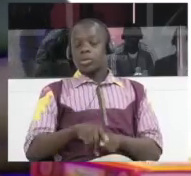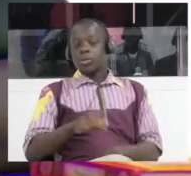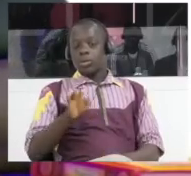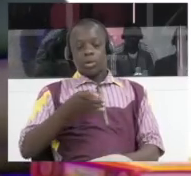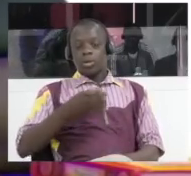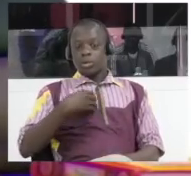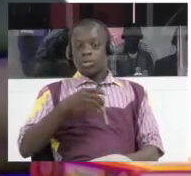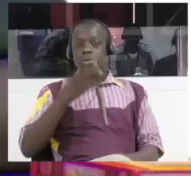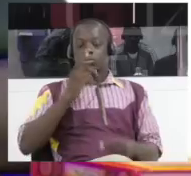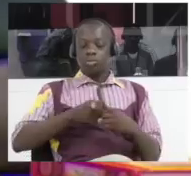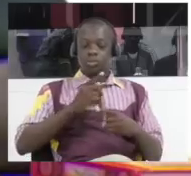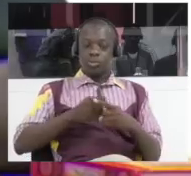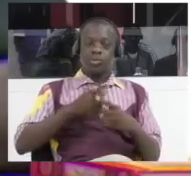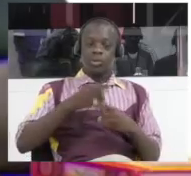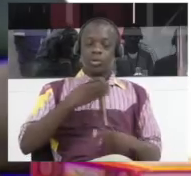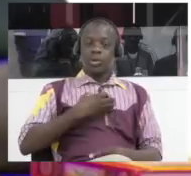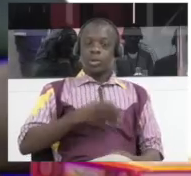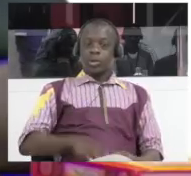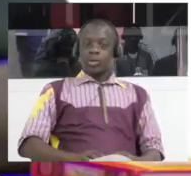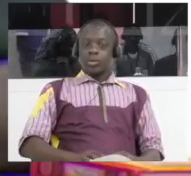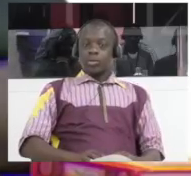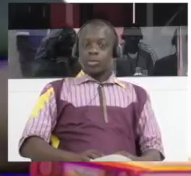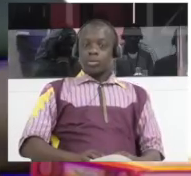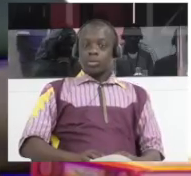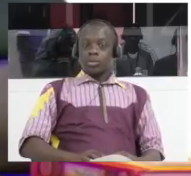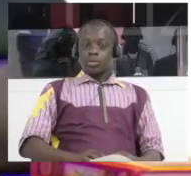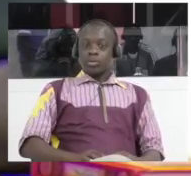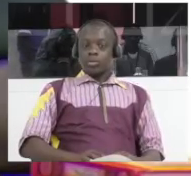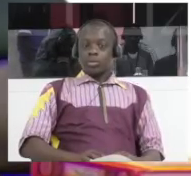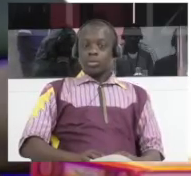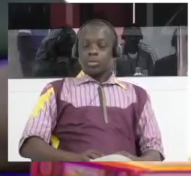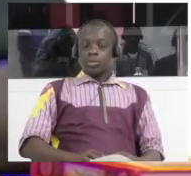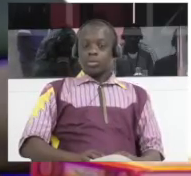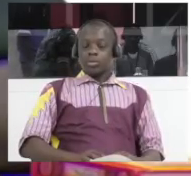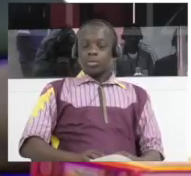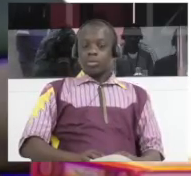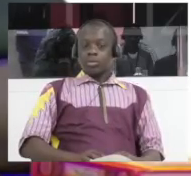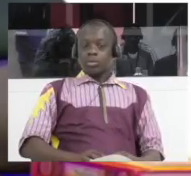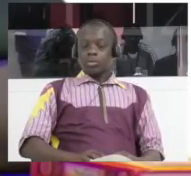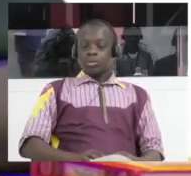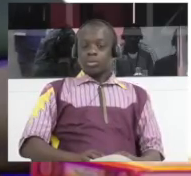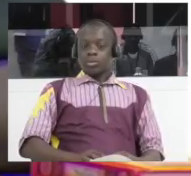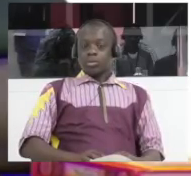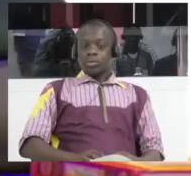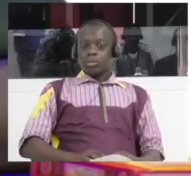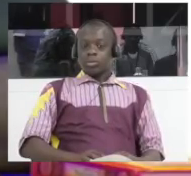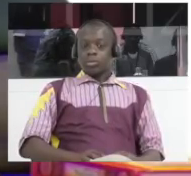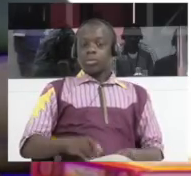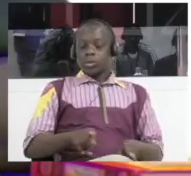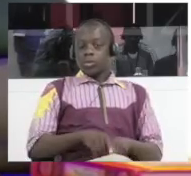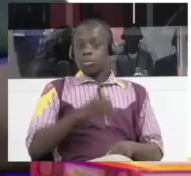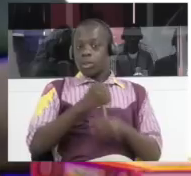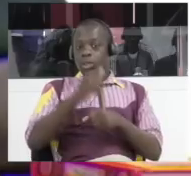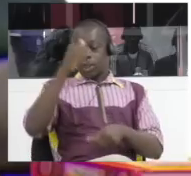bit of hesitancy and reluctance. So I reminded him that this was, at that point, an internal